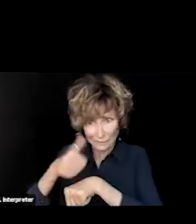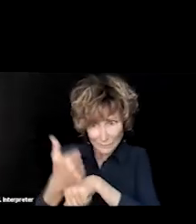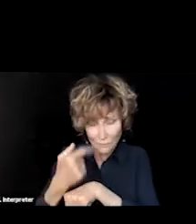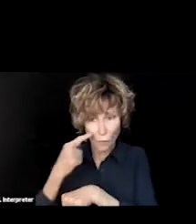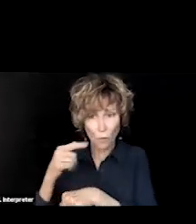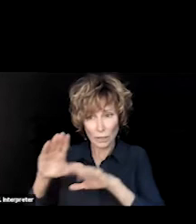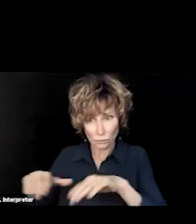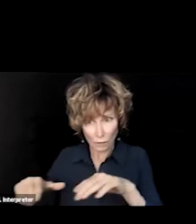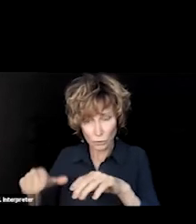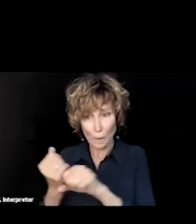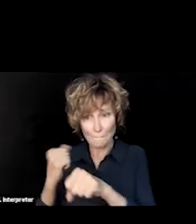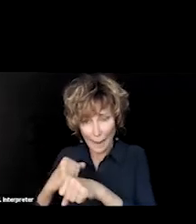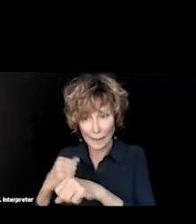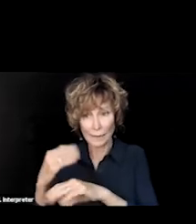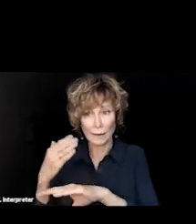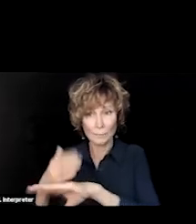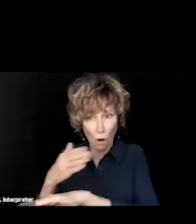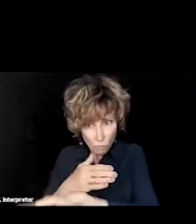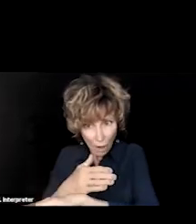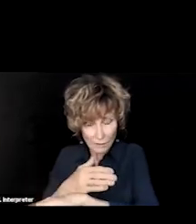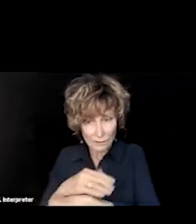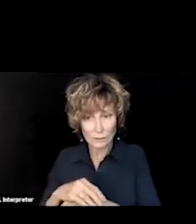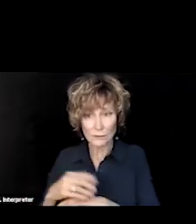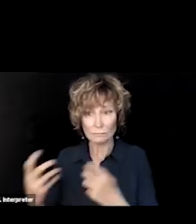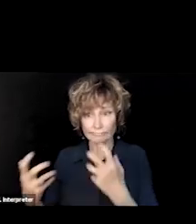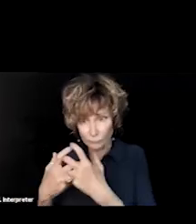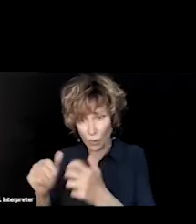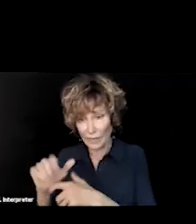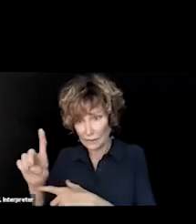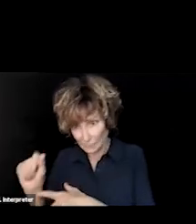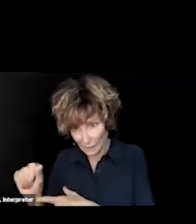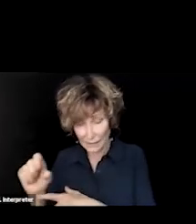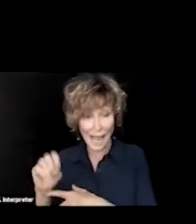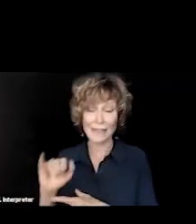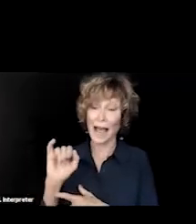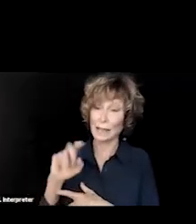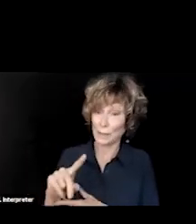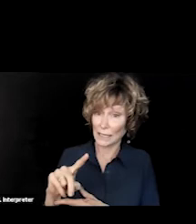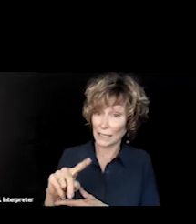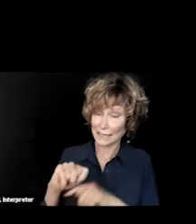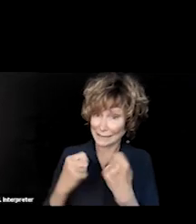child's circumstances. And second, the IEP team must take steps to